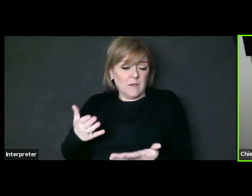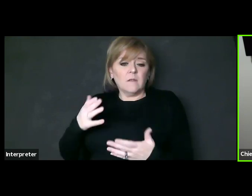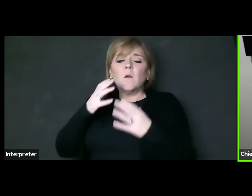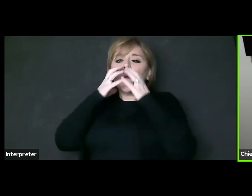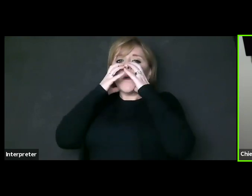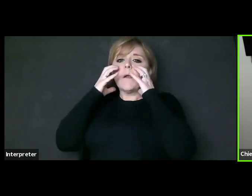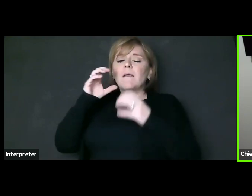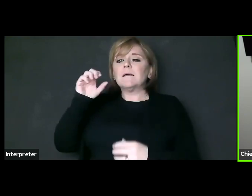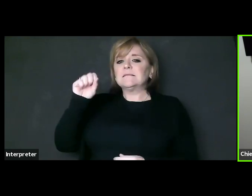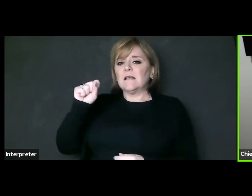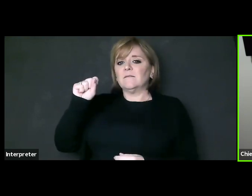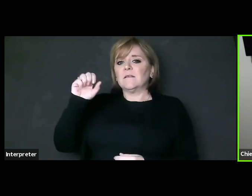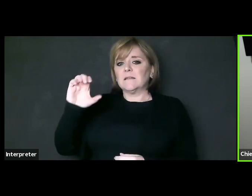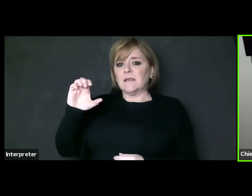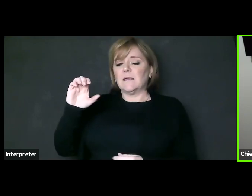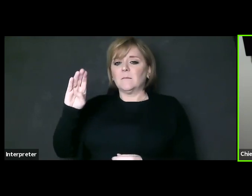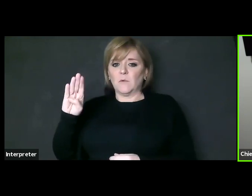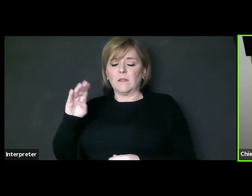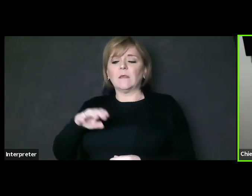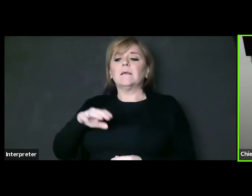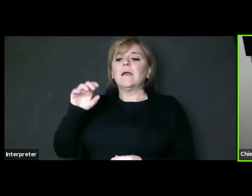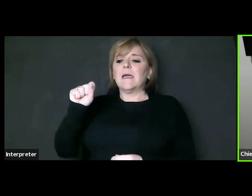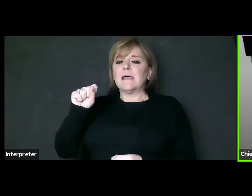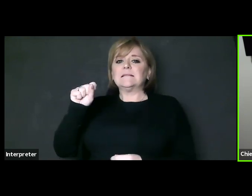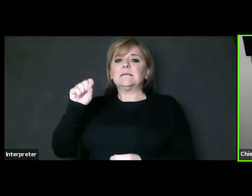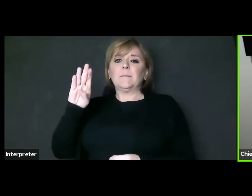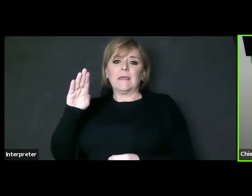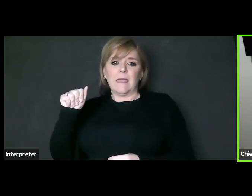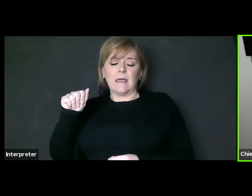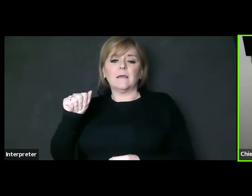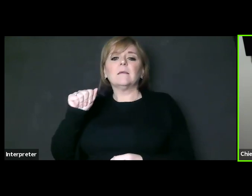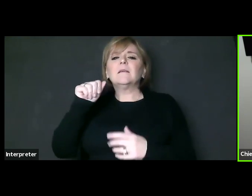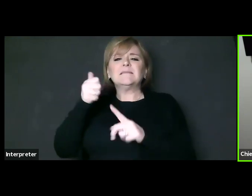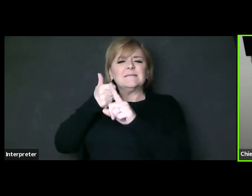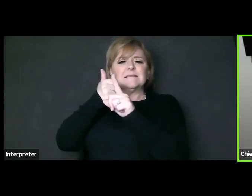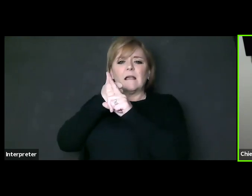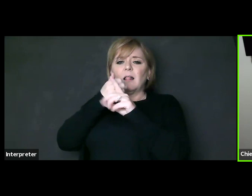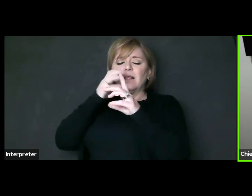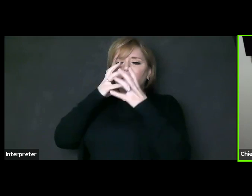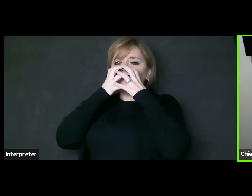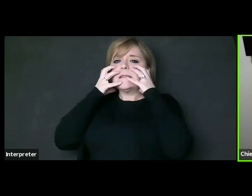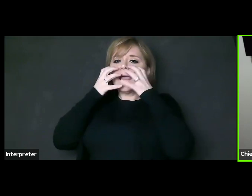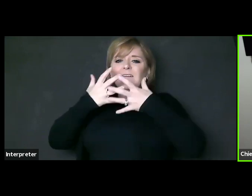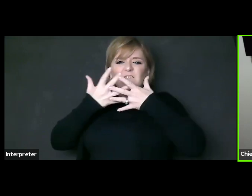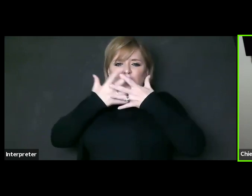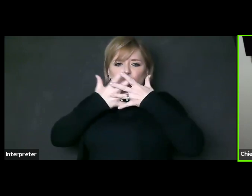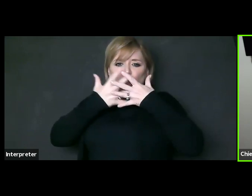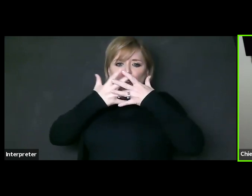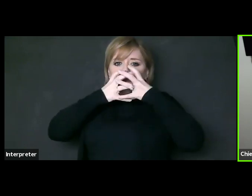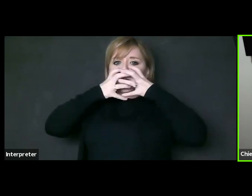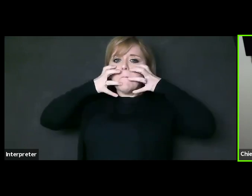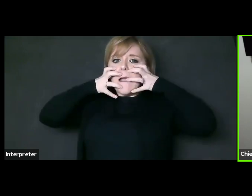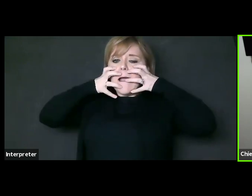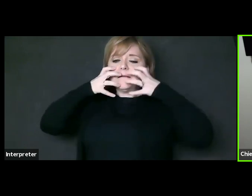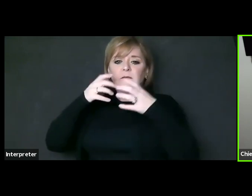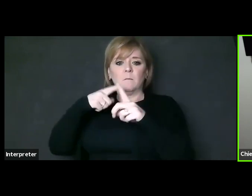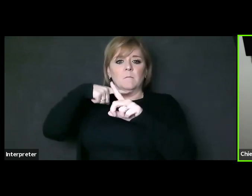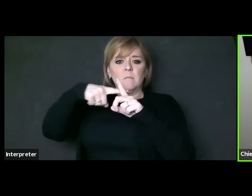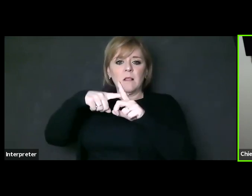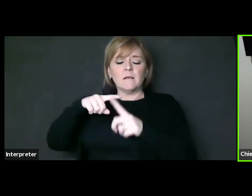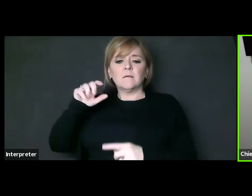breathing apparatus, full face piece masks with HEPA filter cartridges. That provides the highest level of